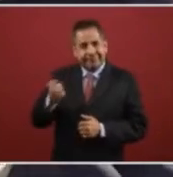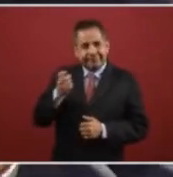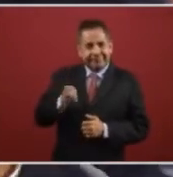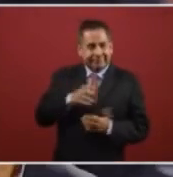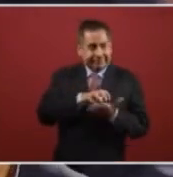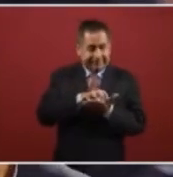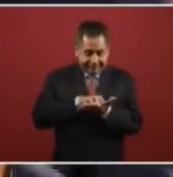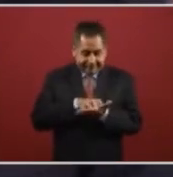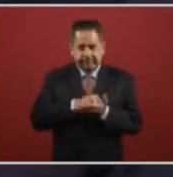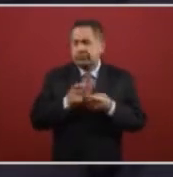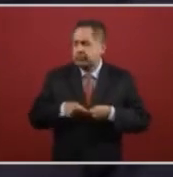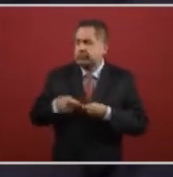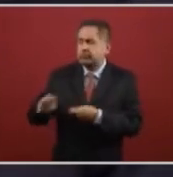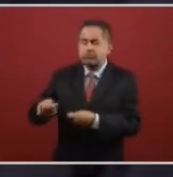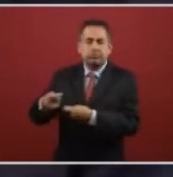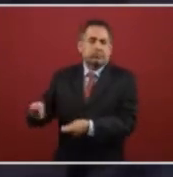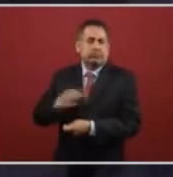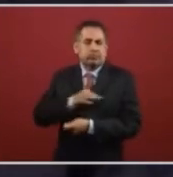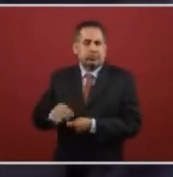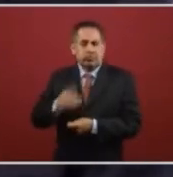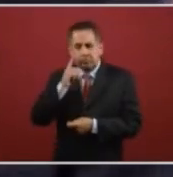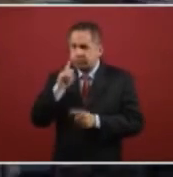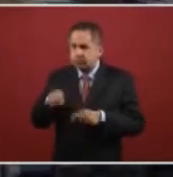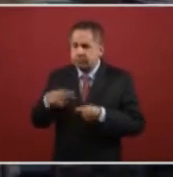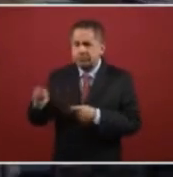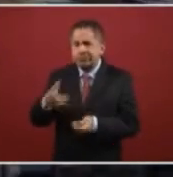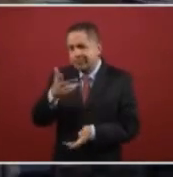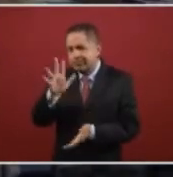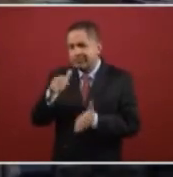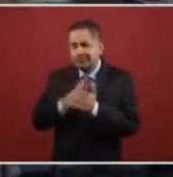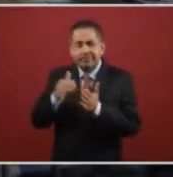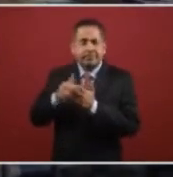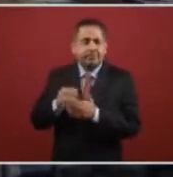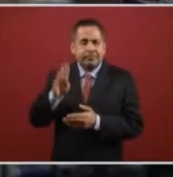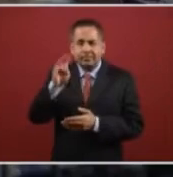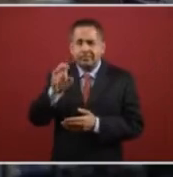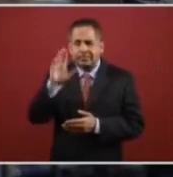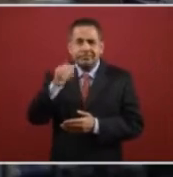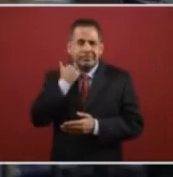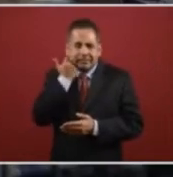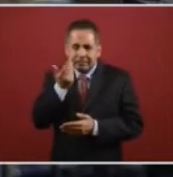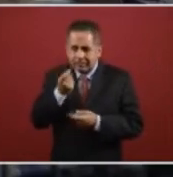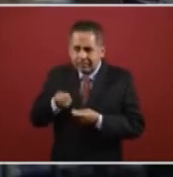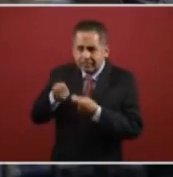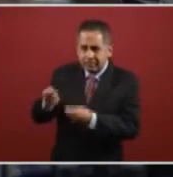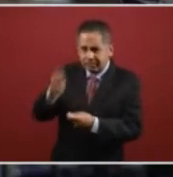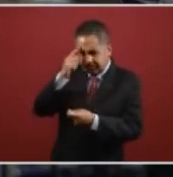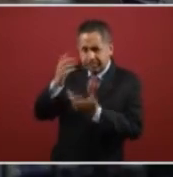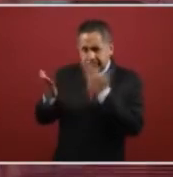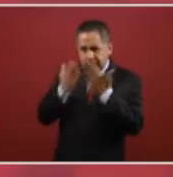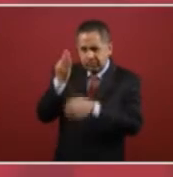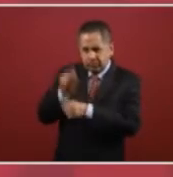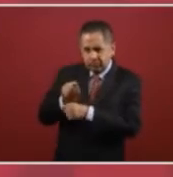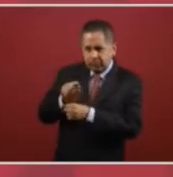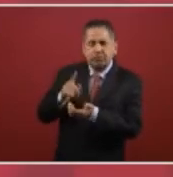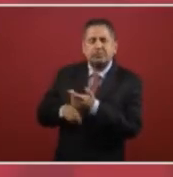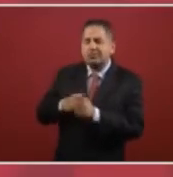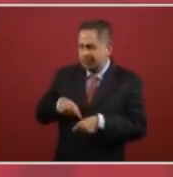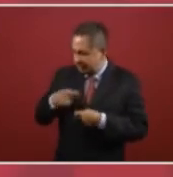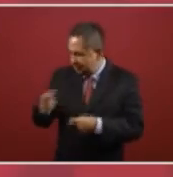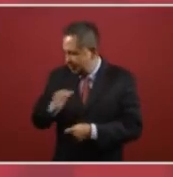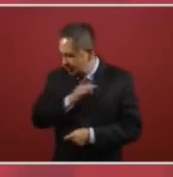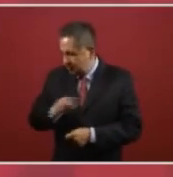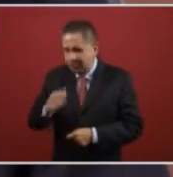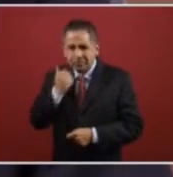a pension. And that austerity is what allows us to give 10,000 million grants